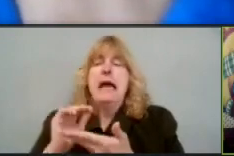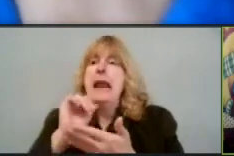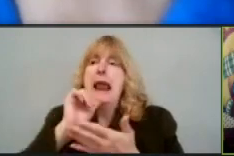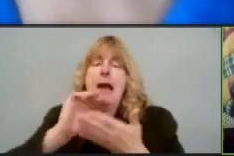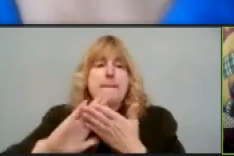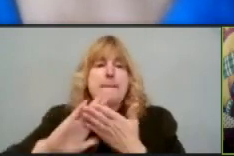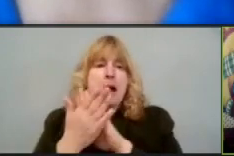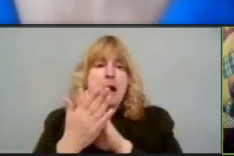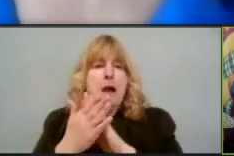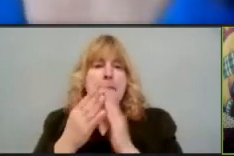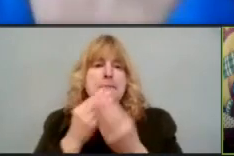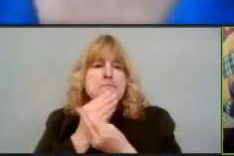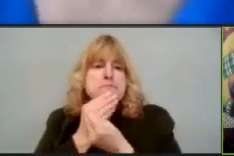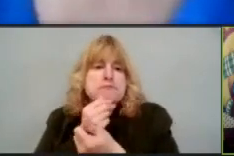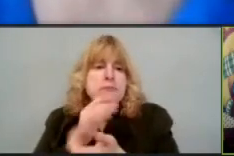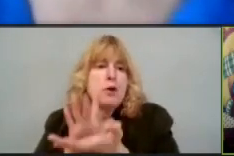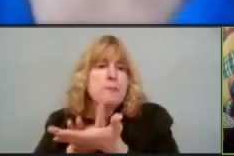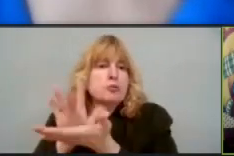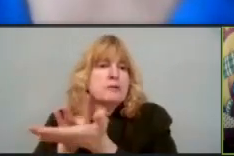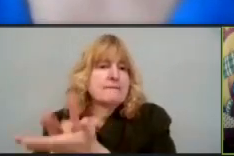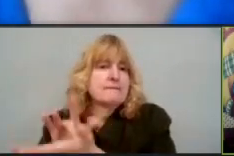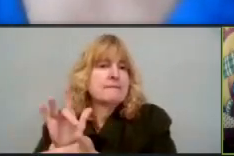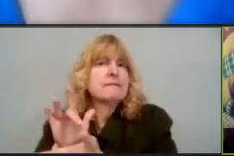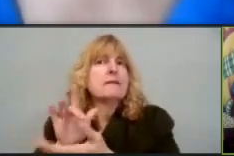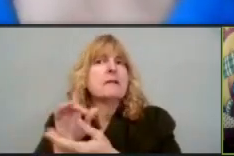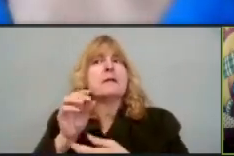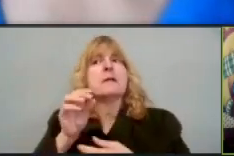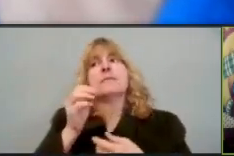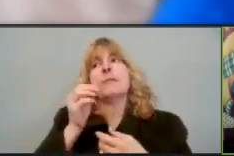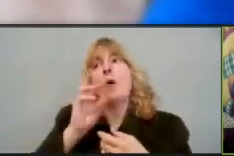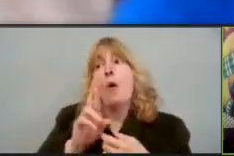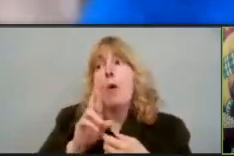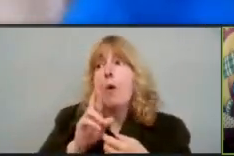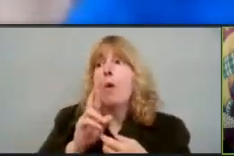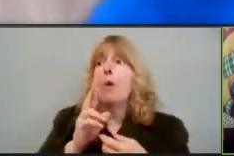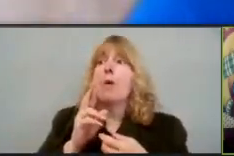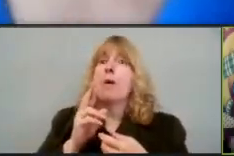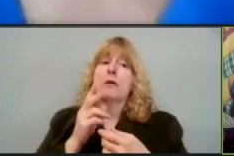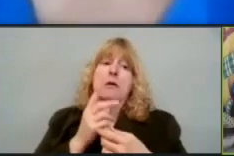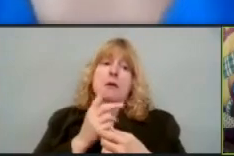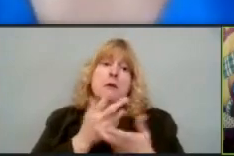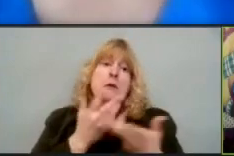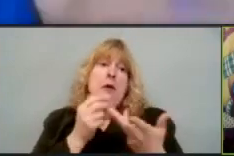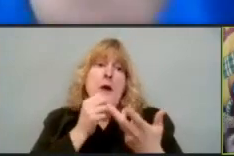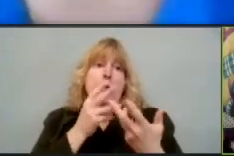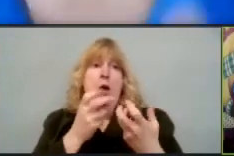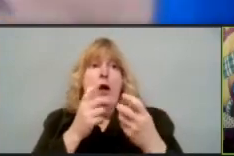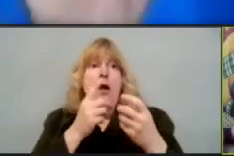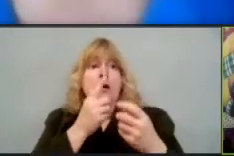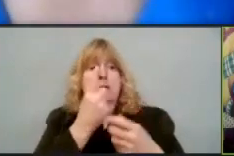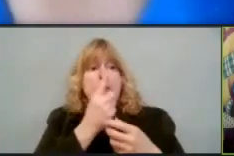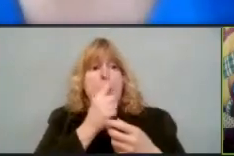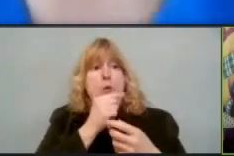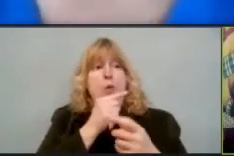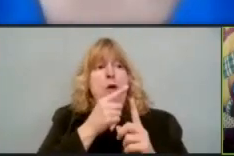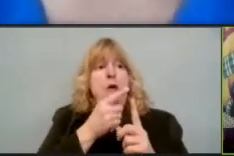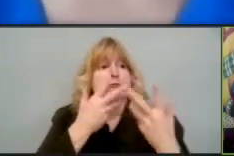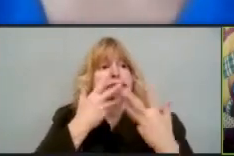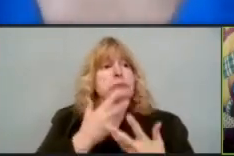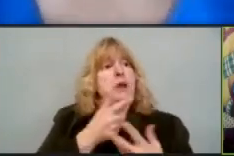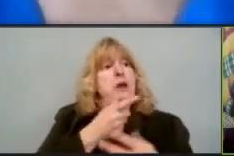one who is consistently putting themselves, unfortunately, in situations to be abused. There are some dynamics there.